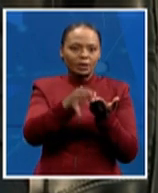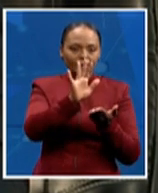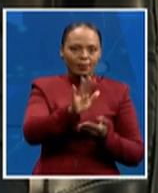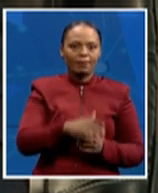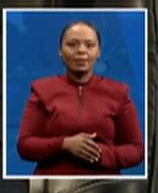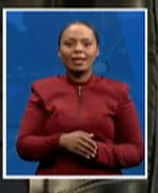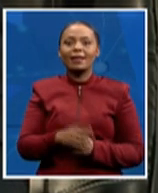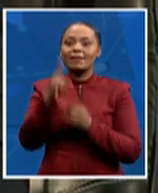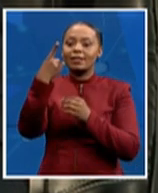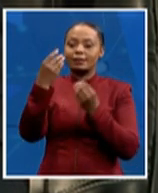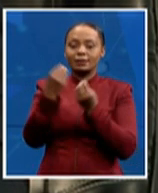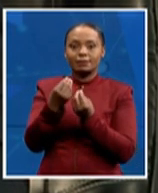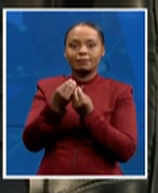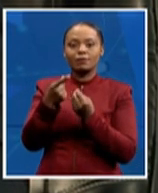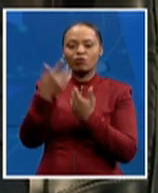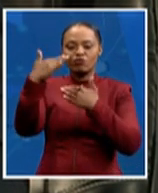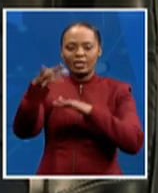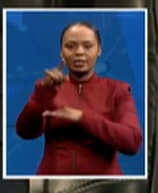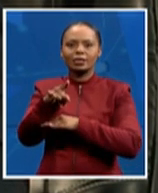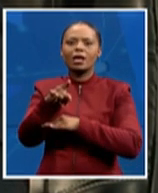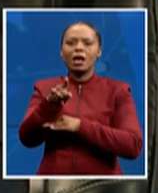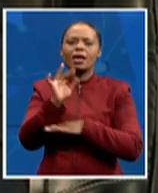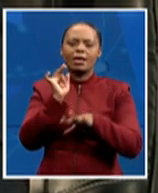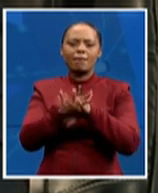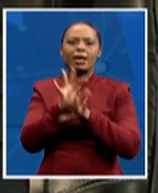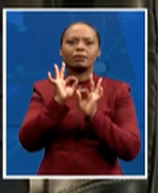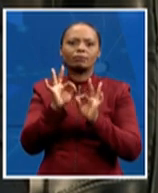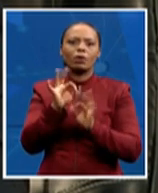impact in the number of successful